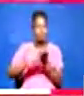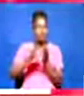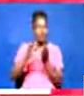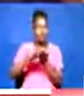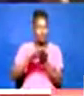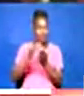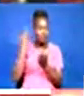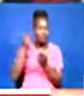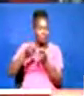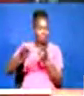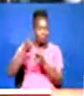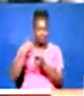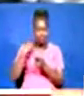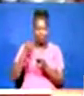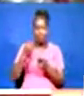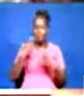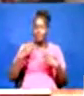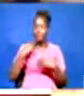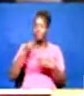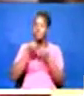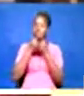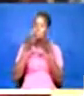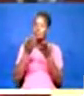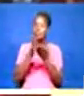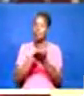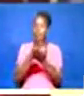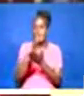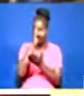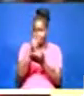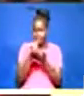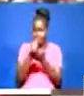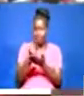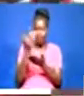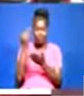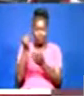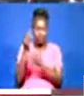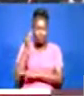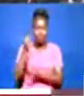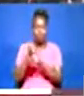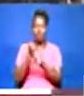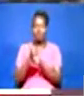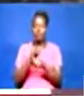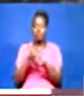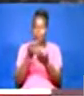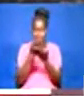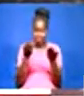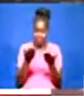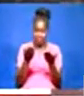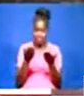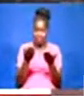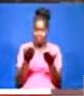past, with residents being urged to volunteer information to police to aid security efforts. We are calling upon you as a